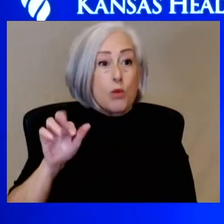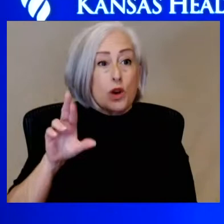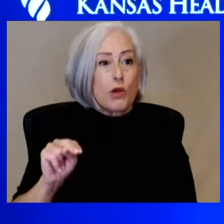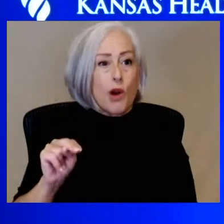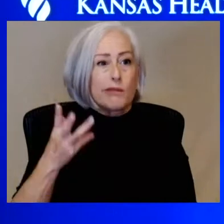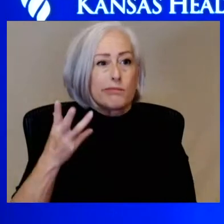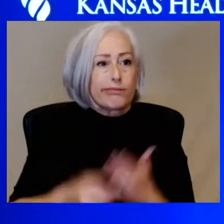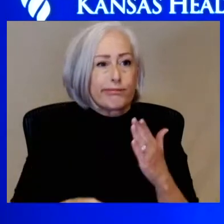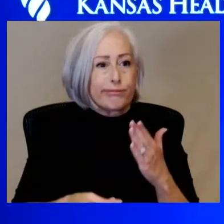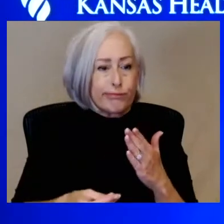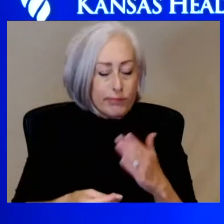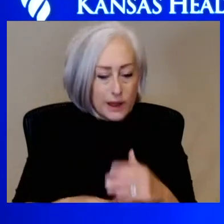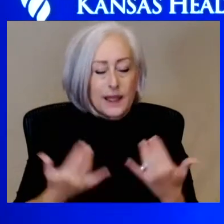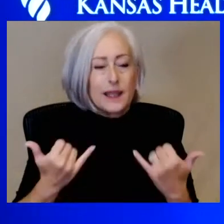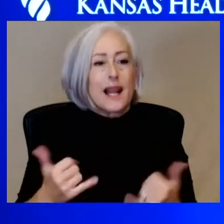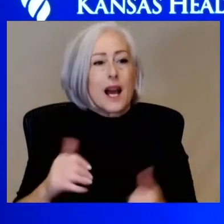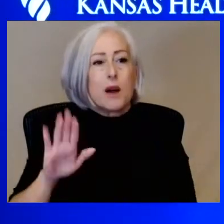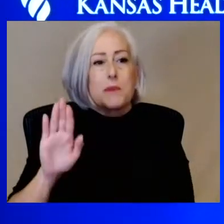It's BA2 and then